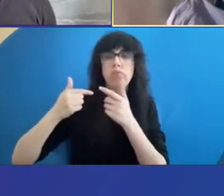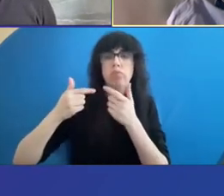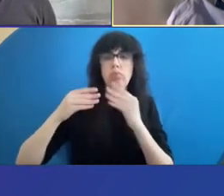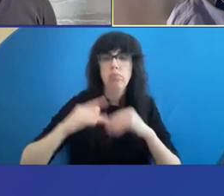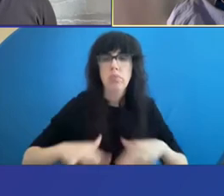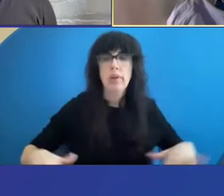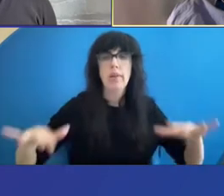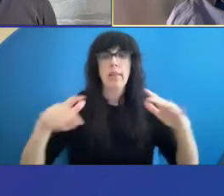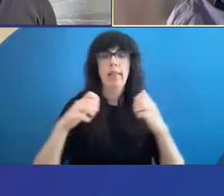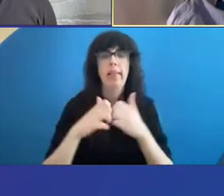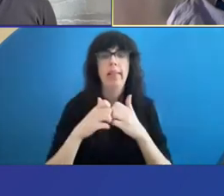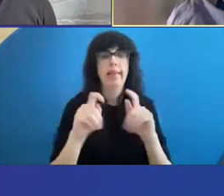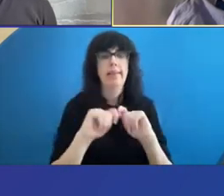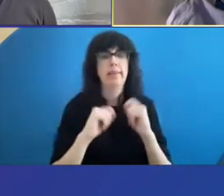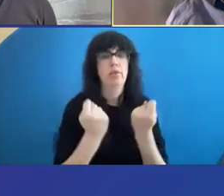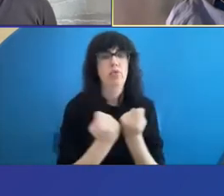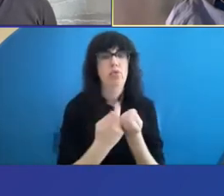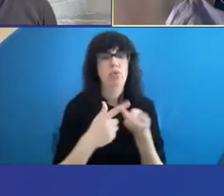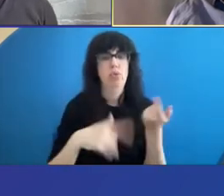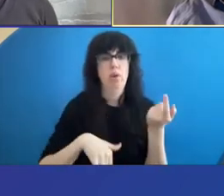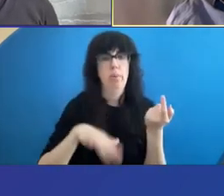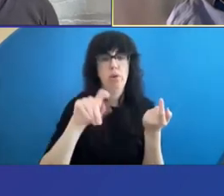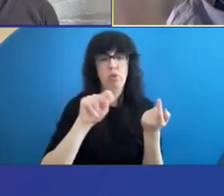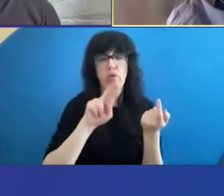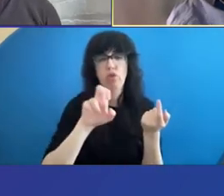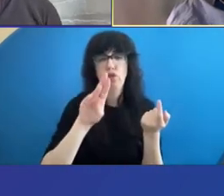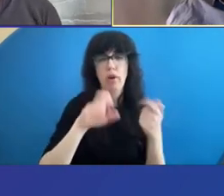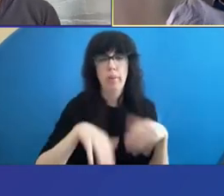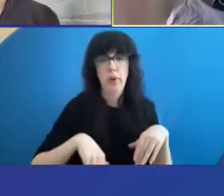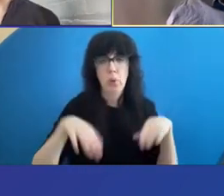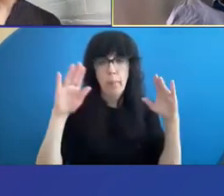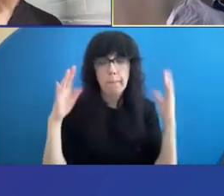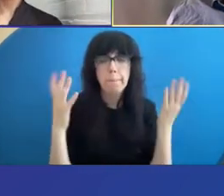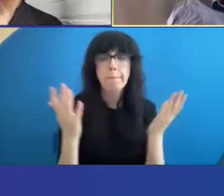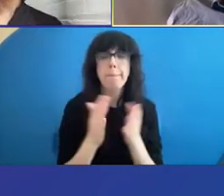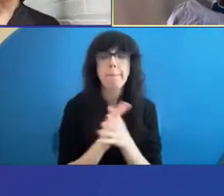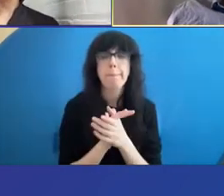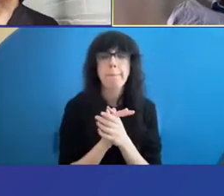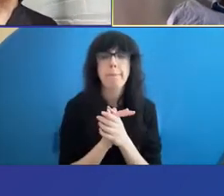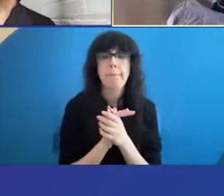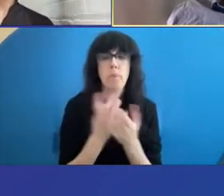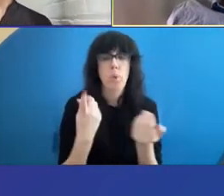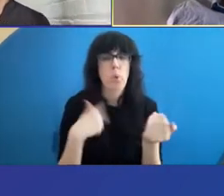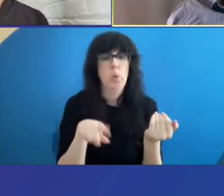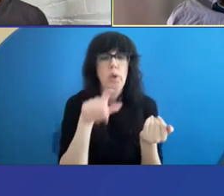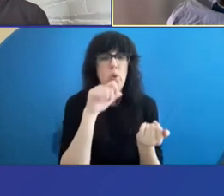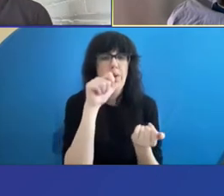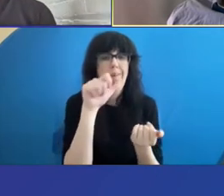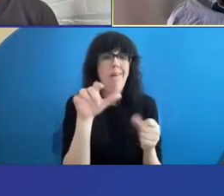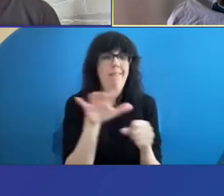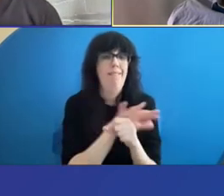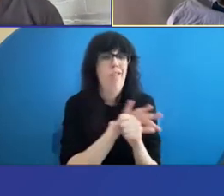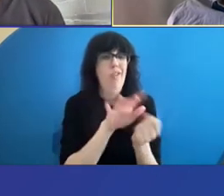The tribe I grew up, my tribe, wasn't displaced terribly